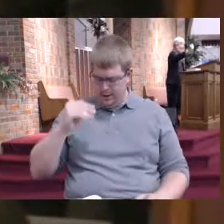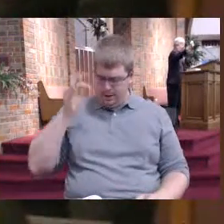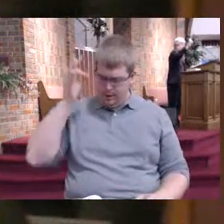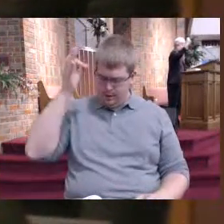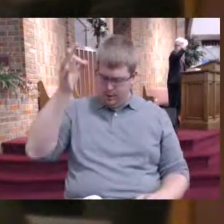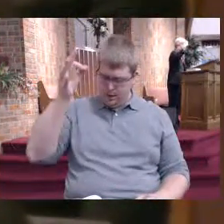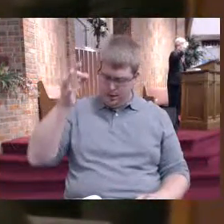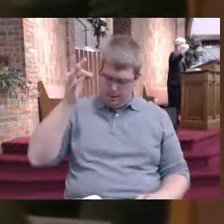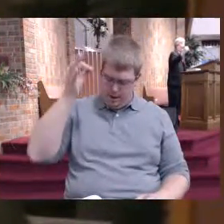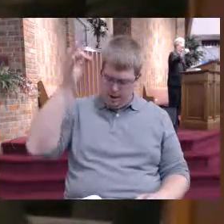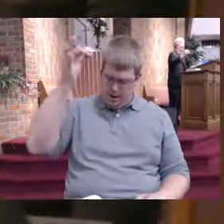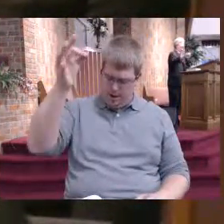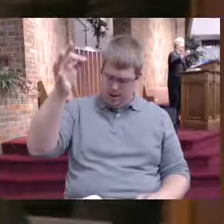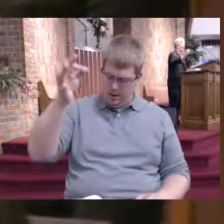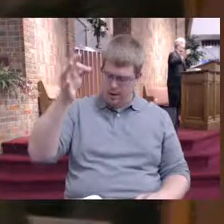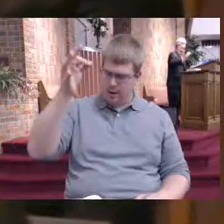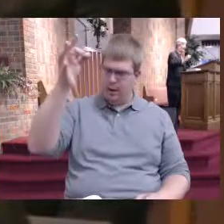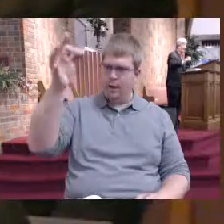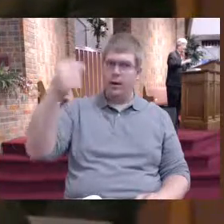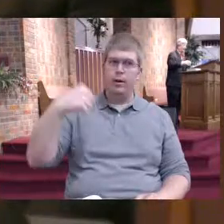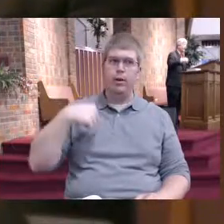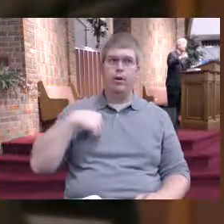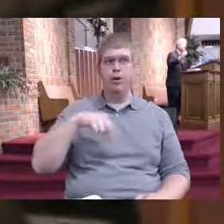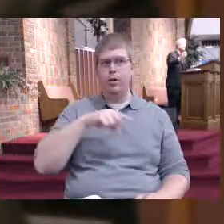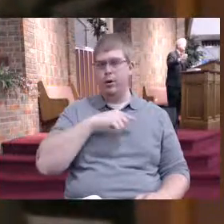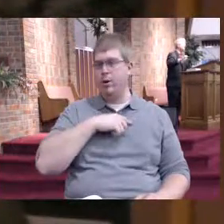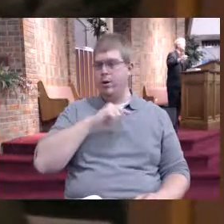grow. And someday